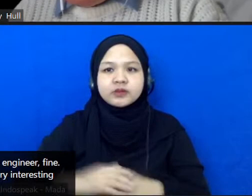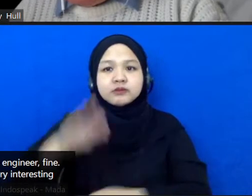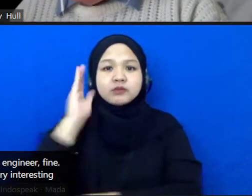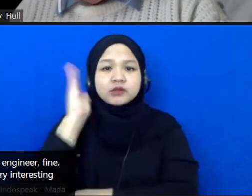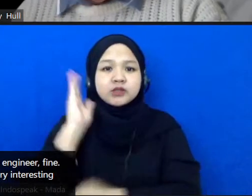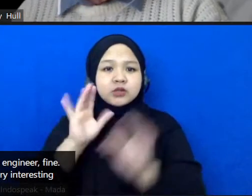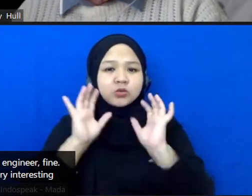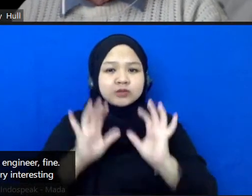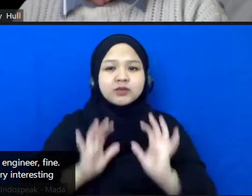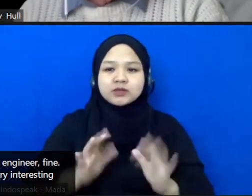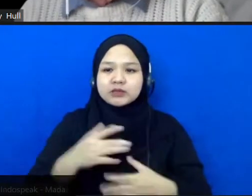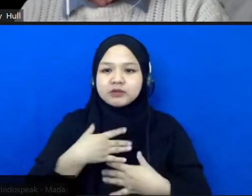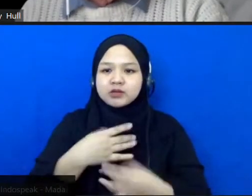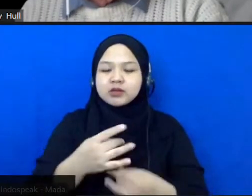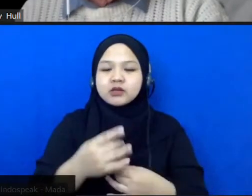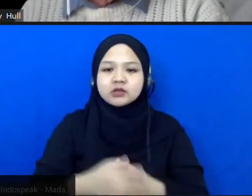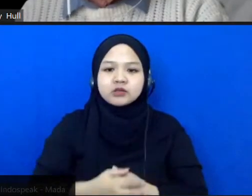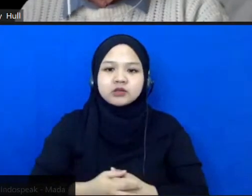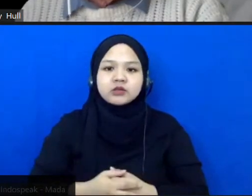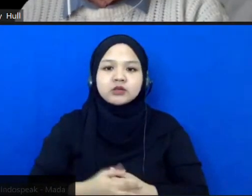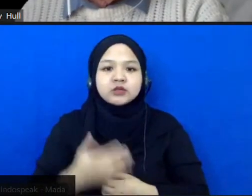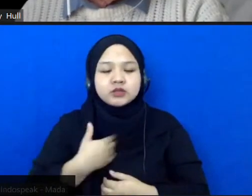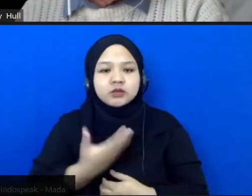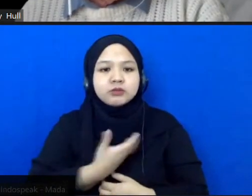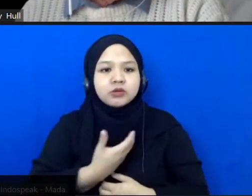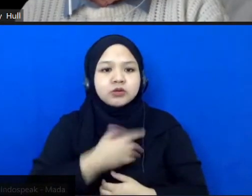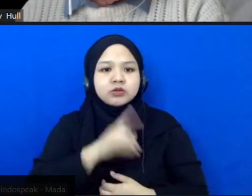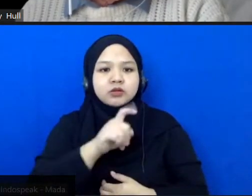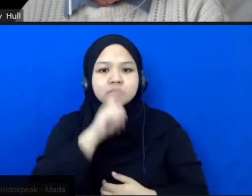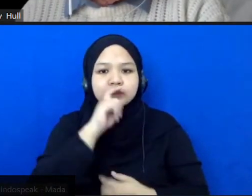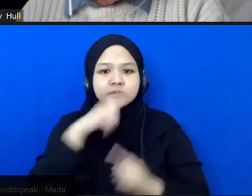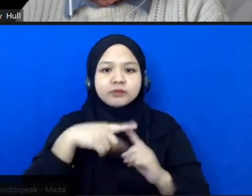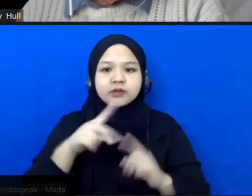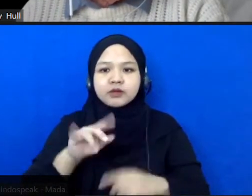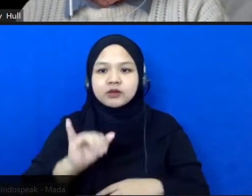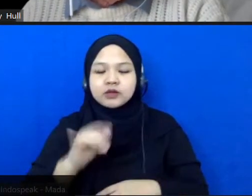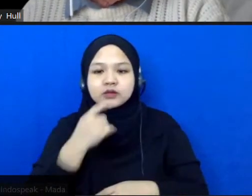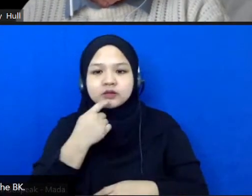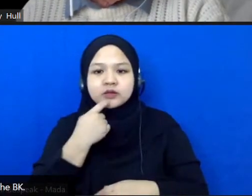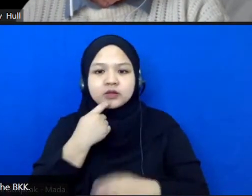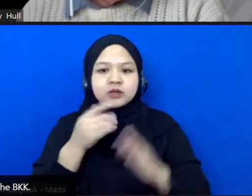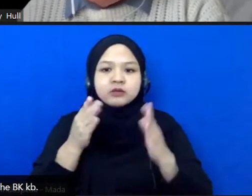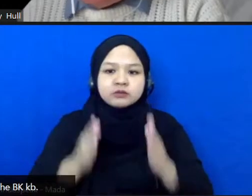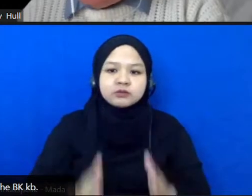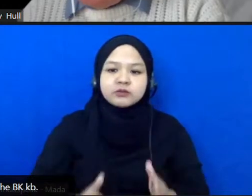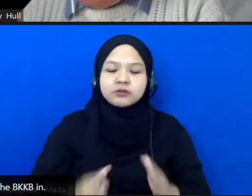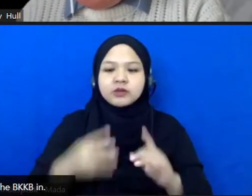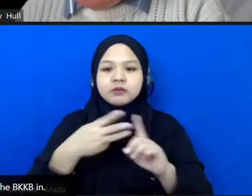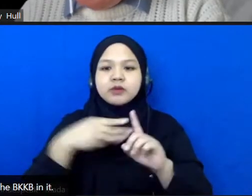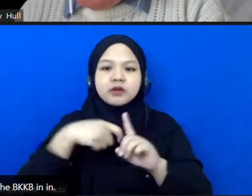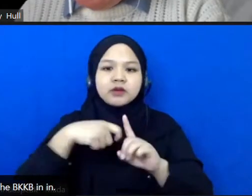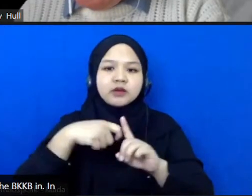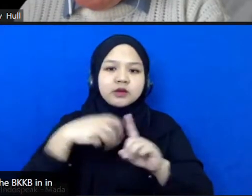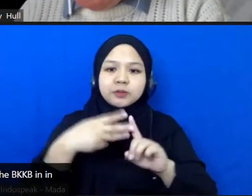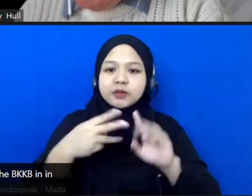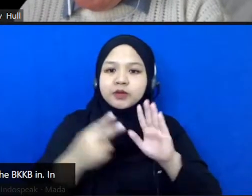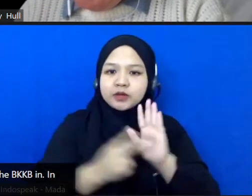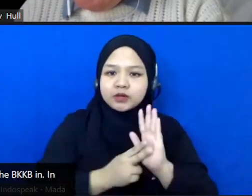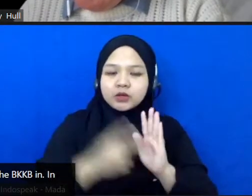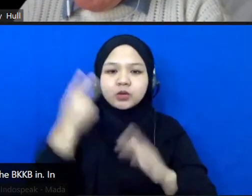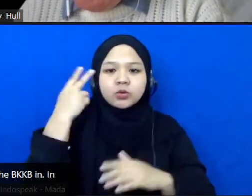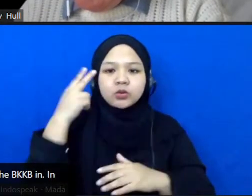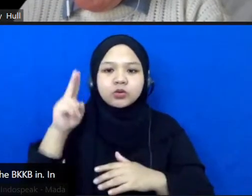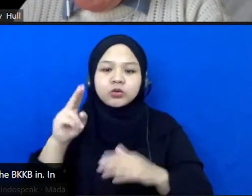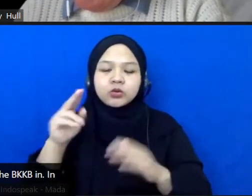presentations. I'd like to ask Pak Terry about the role of the BKKBN in the stunting